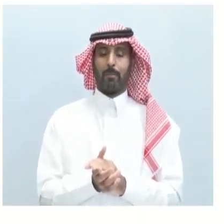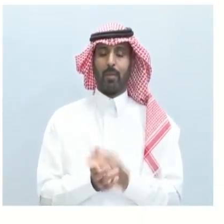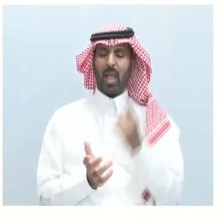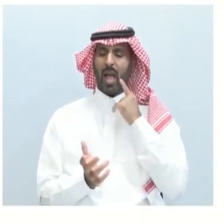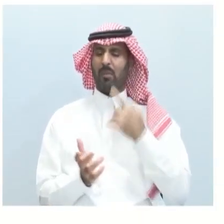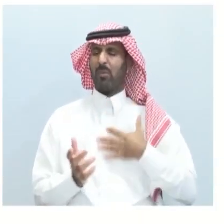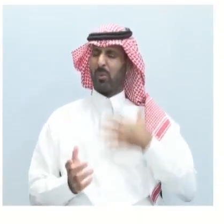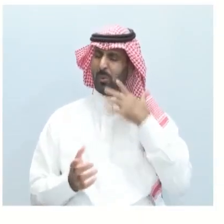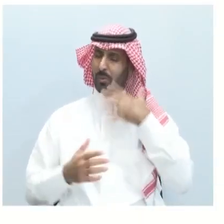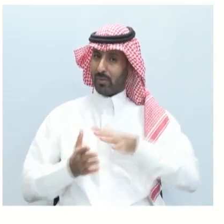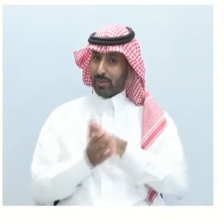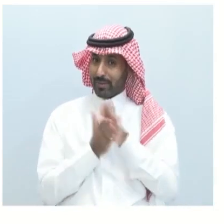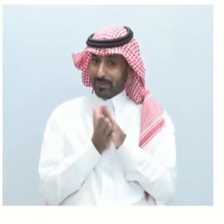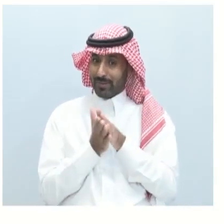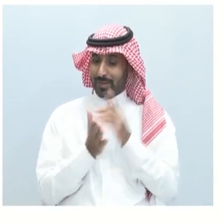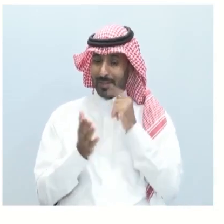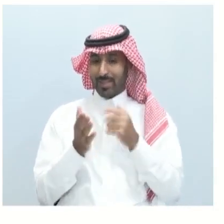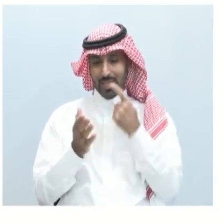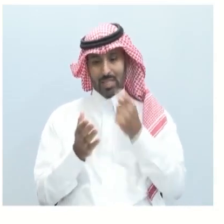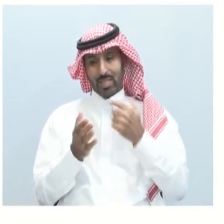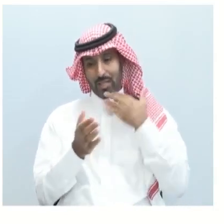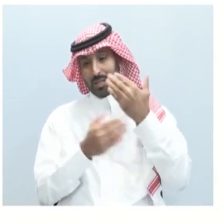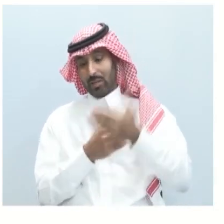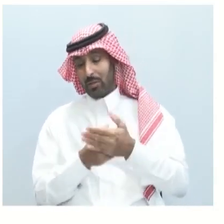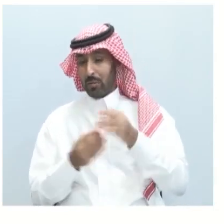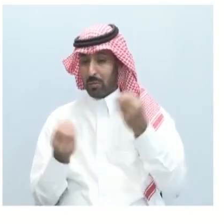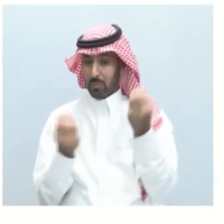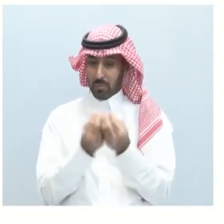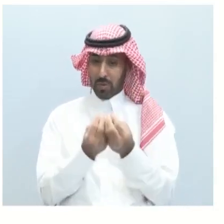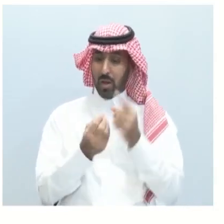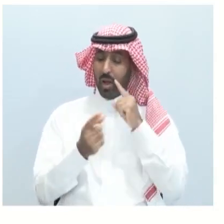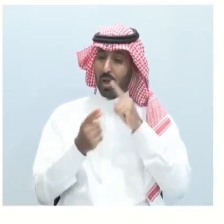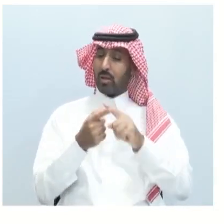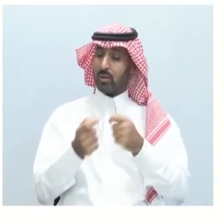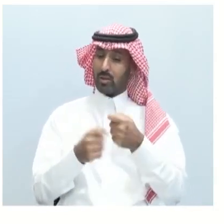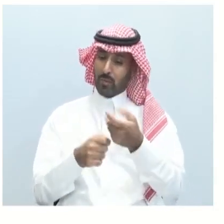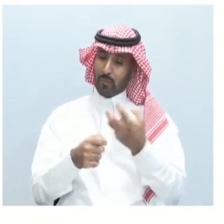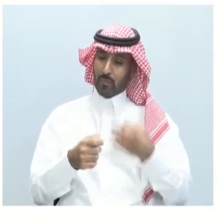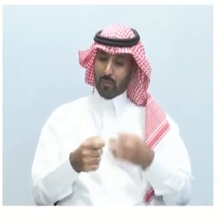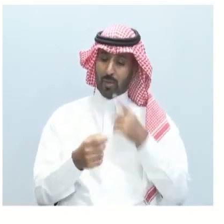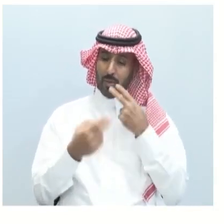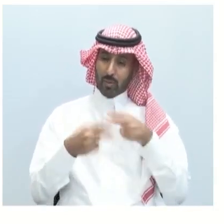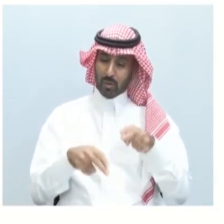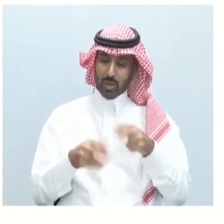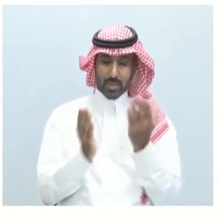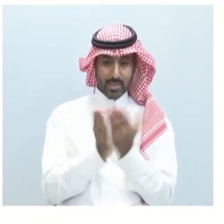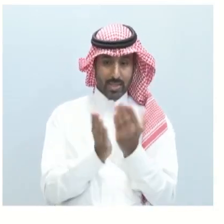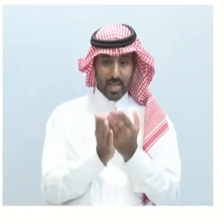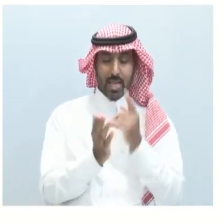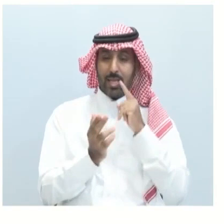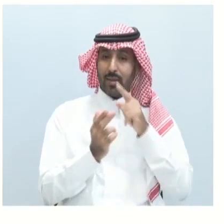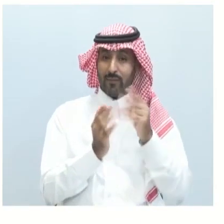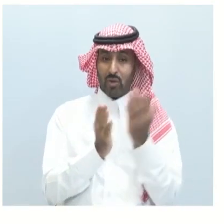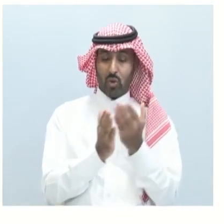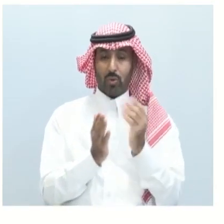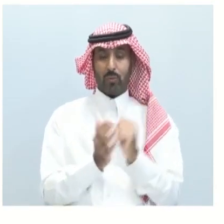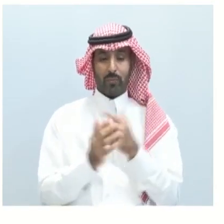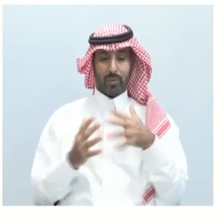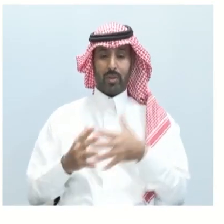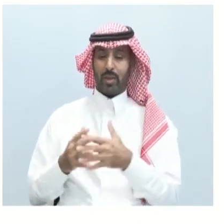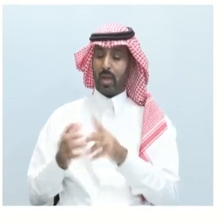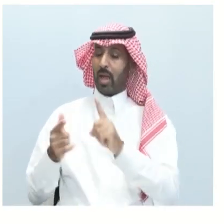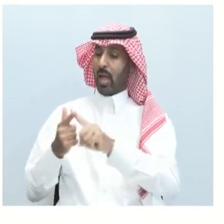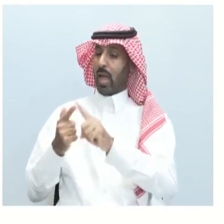I'm really excited that we're going to share an apartment to save money while we study in New York. I